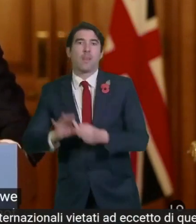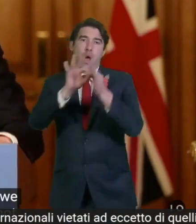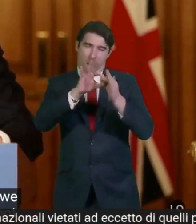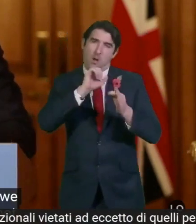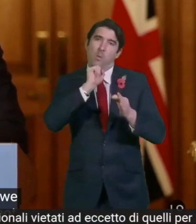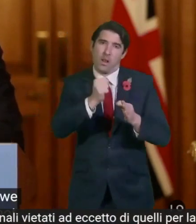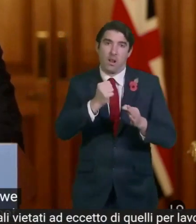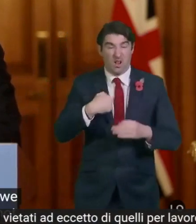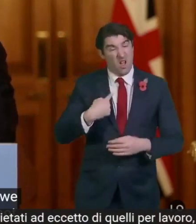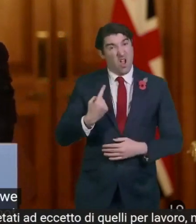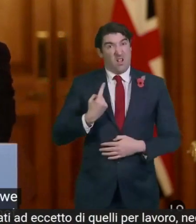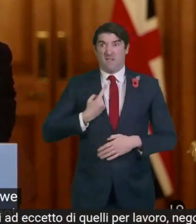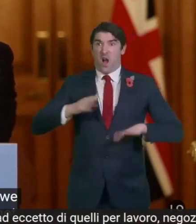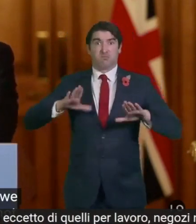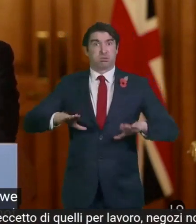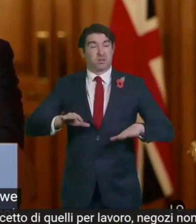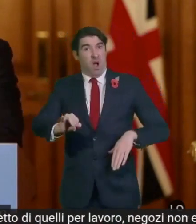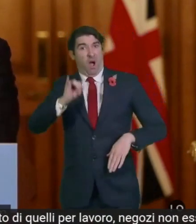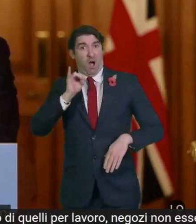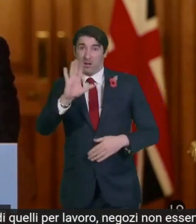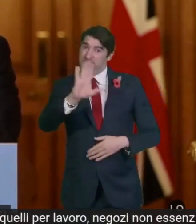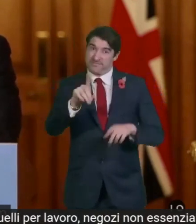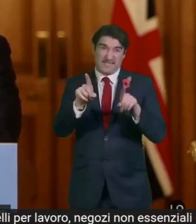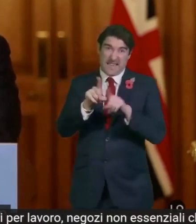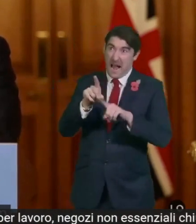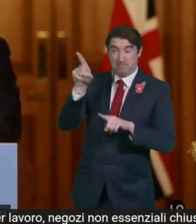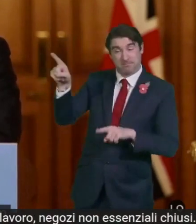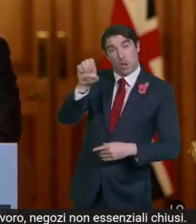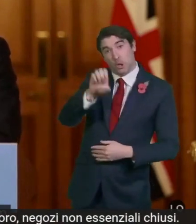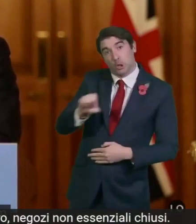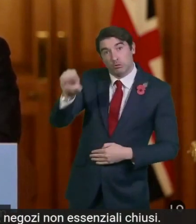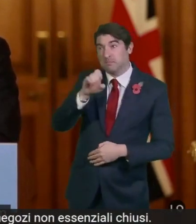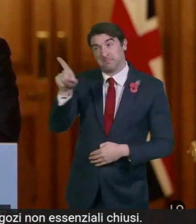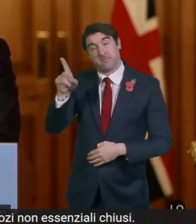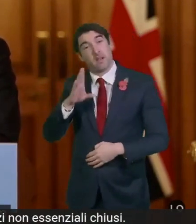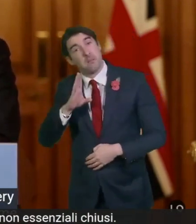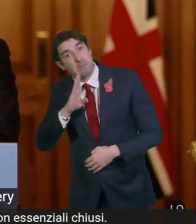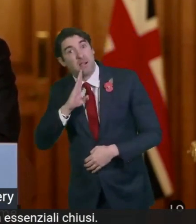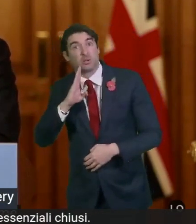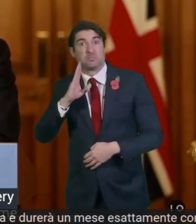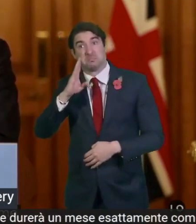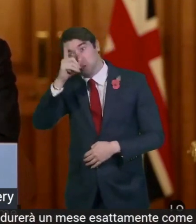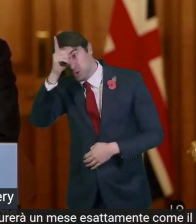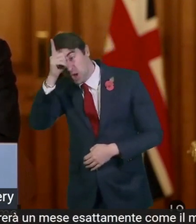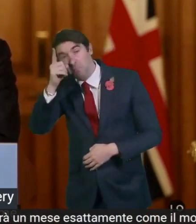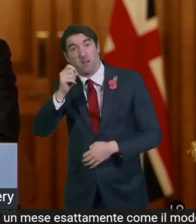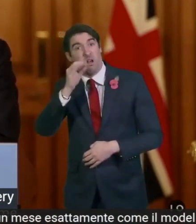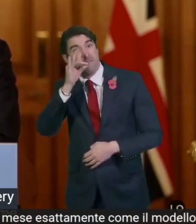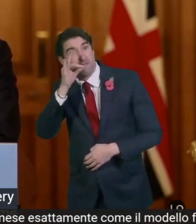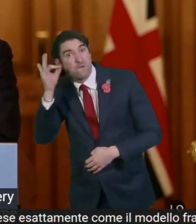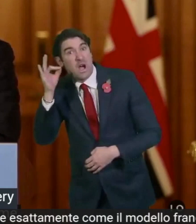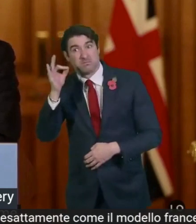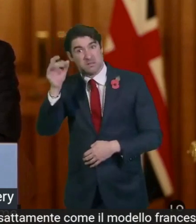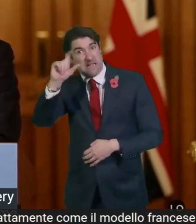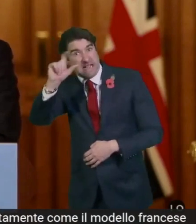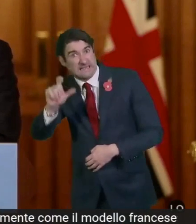have taken very similar action. And so, as we come together now to fight this second wave, I